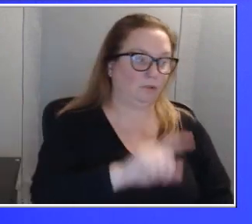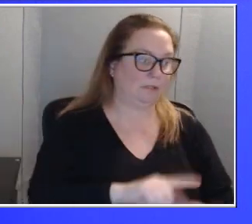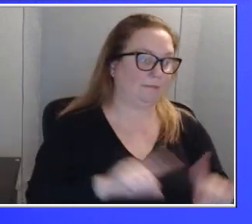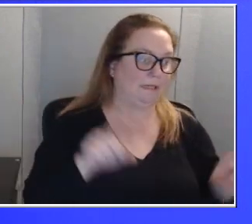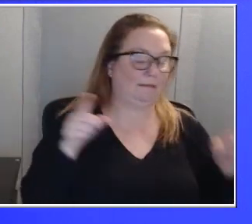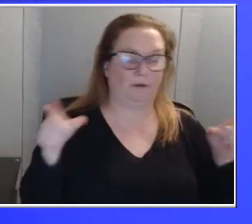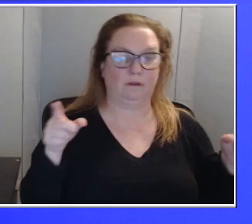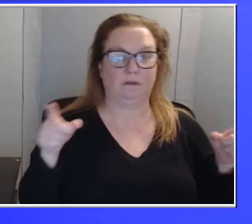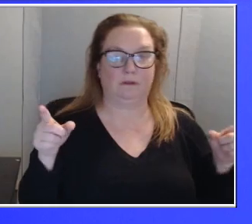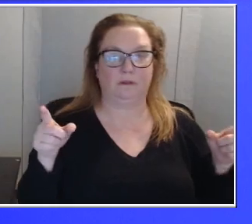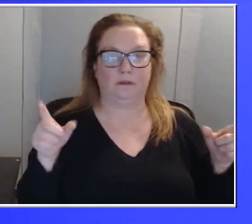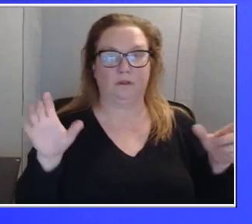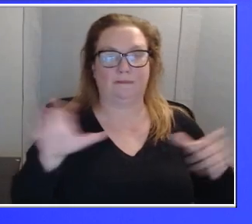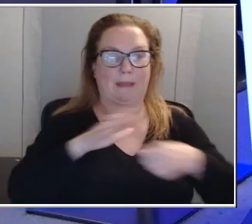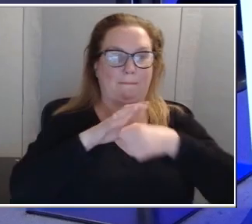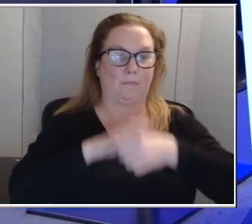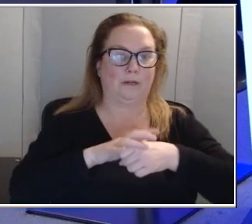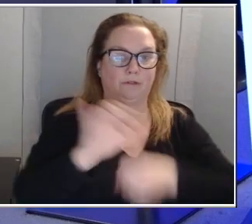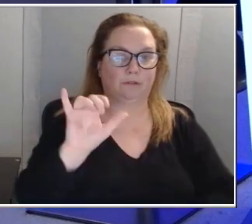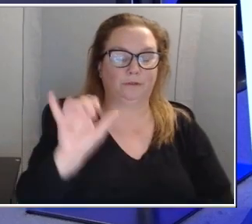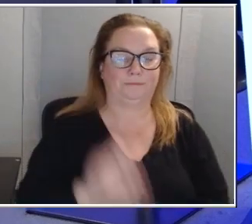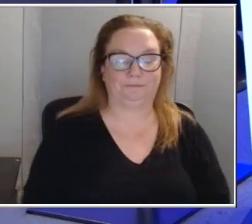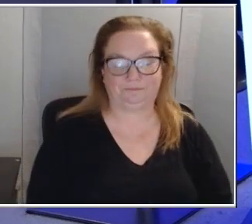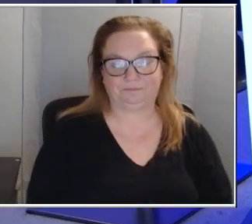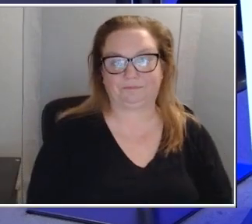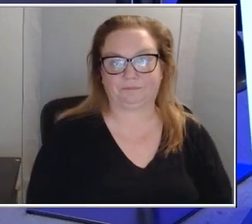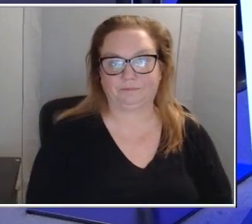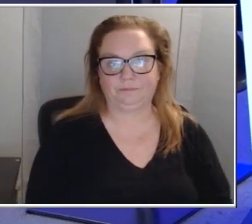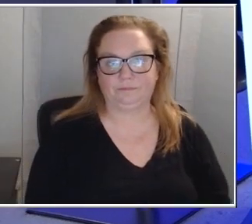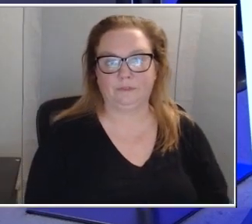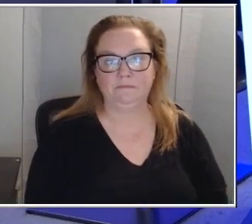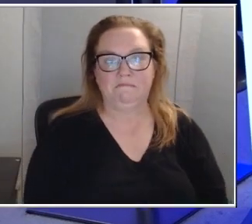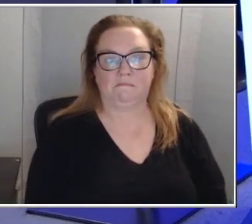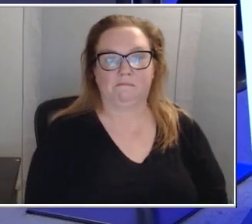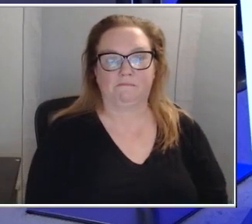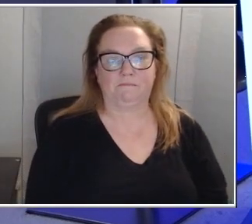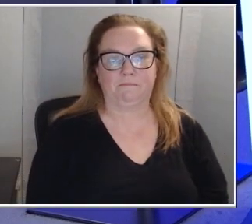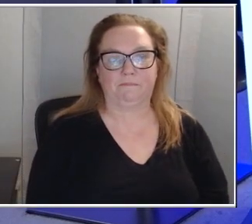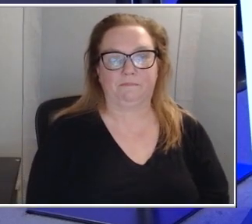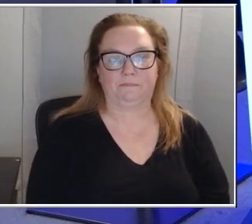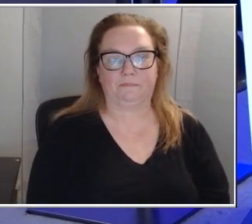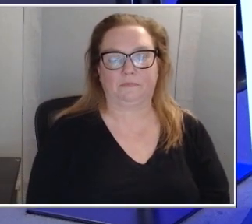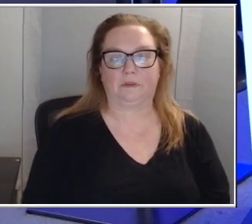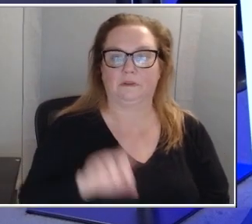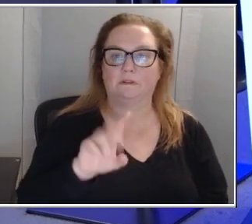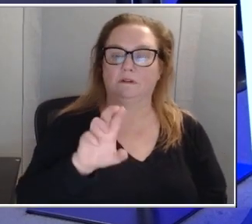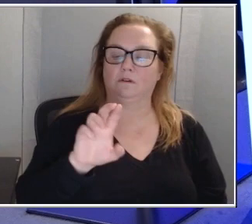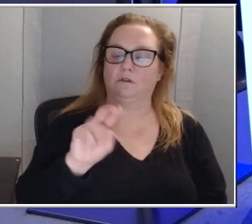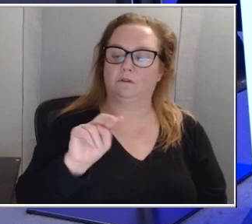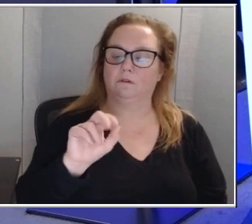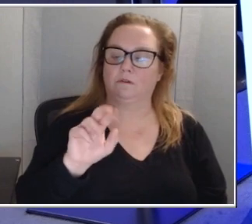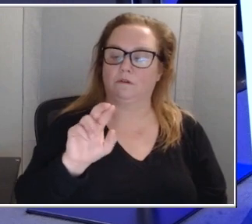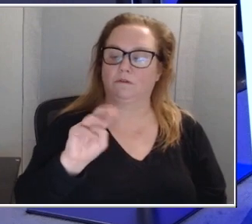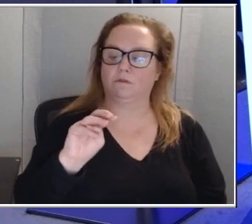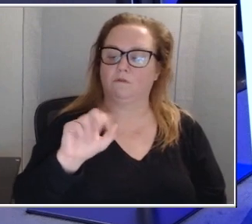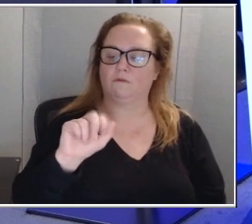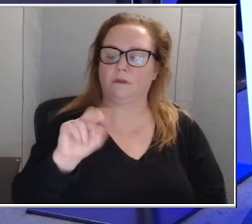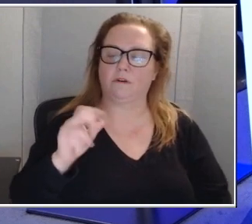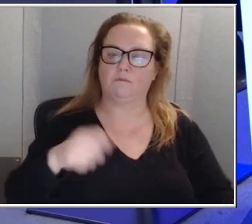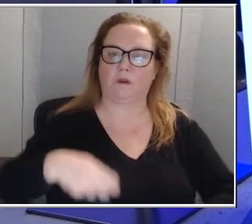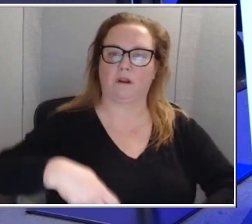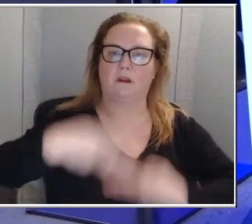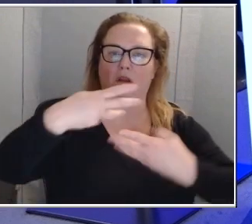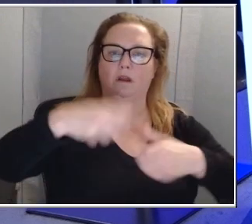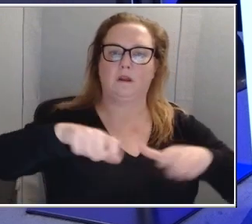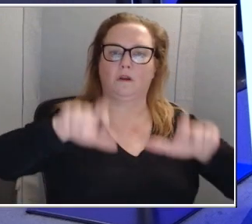have that sort of pressure as well. Yeah, it's a big darn deal. So, Dr. Norman, you brought a graphic that shows very clearly the